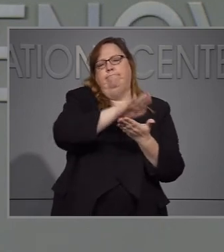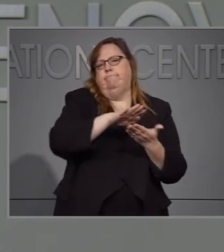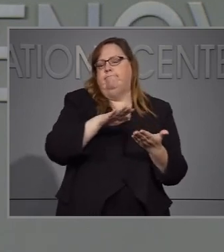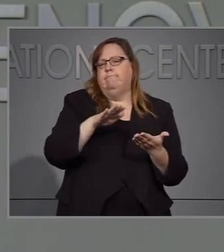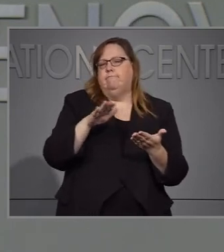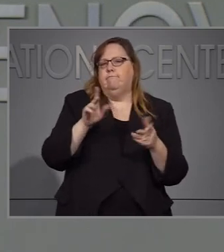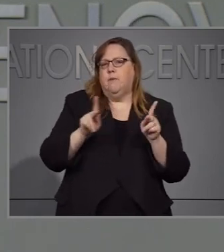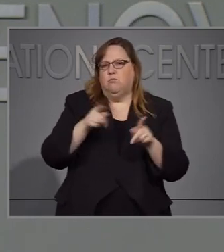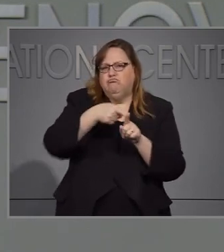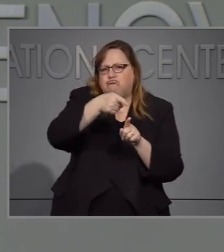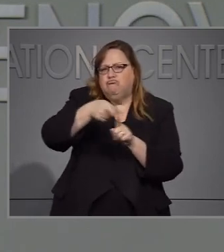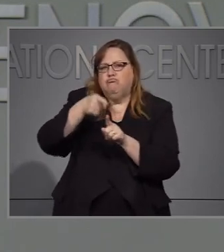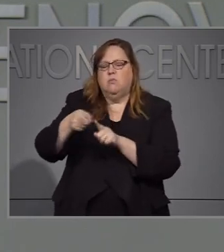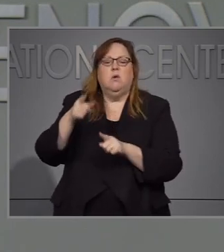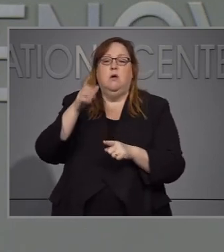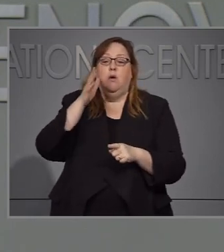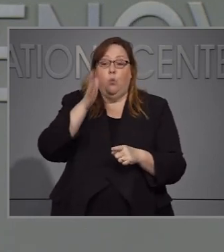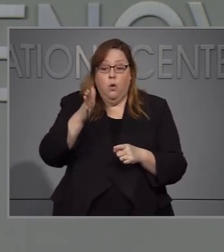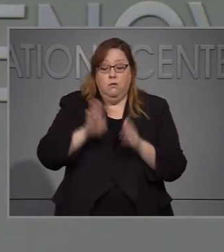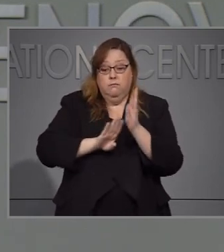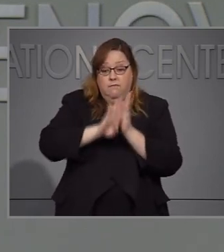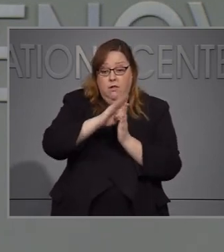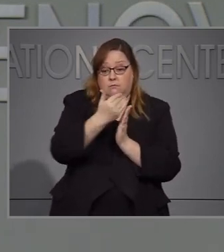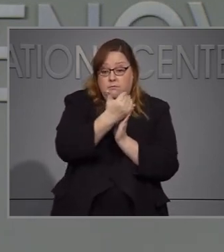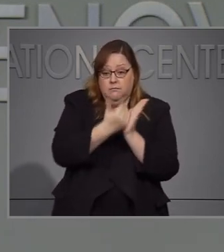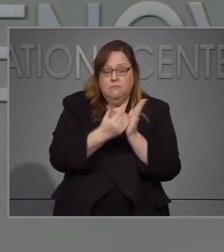stakeholders, and we'll be putting out some additional guidance soon. Thank you.